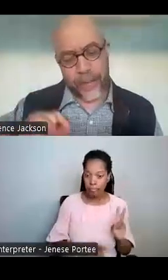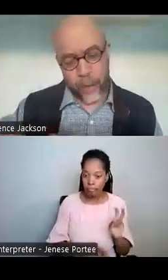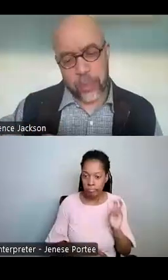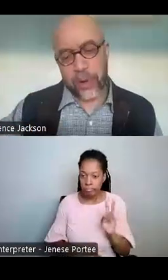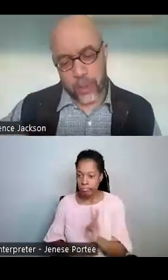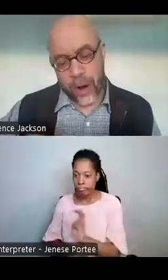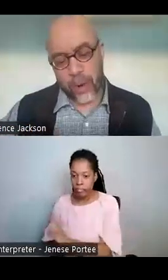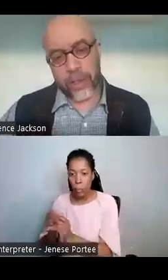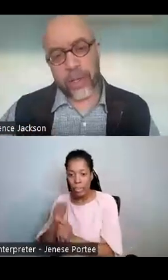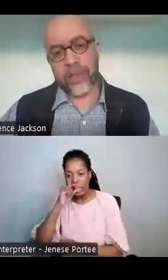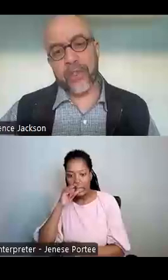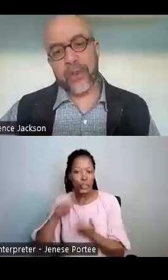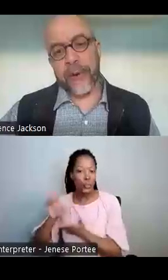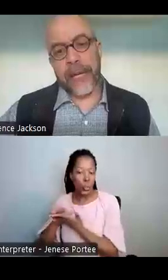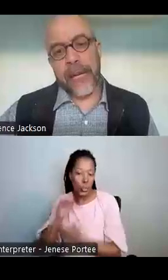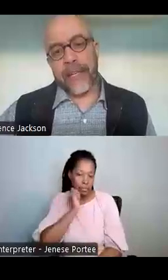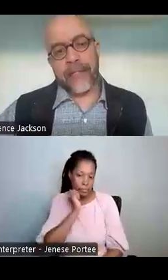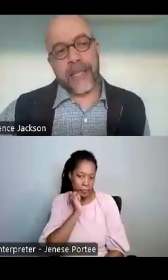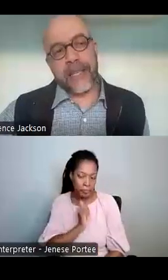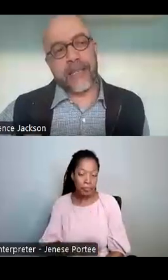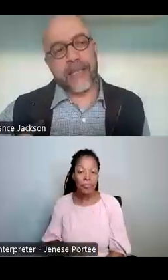geography in West Baltimore I will return to, but